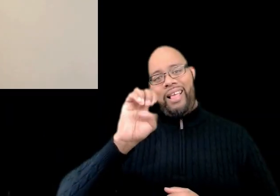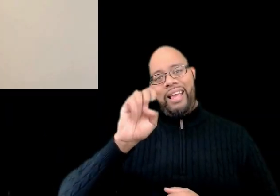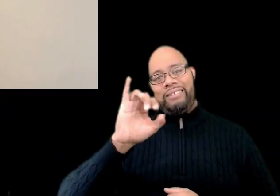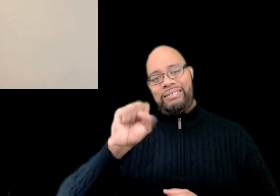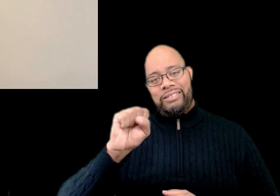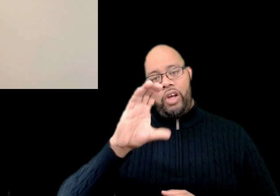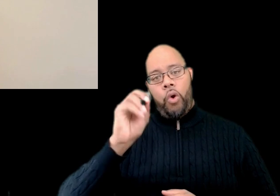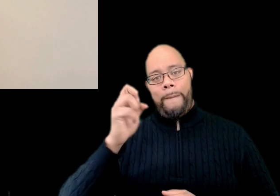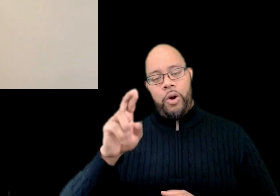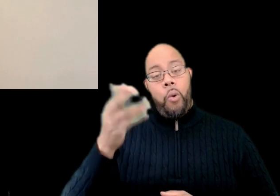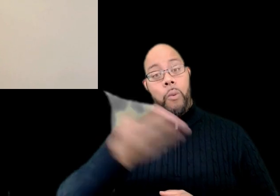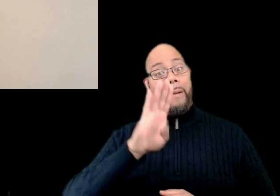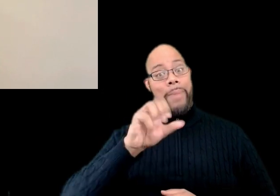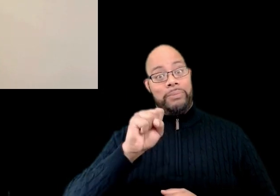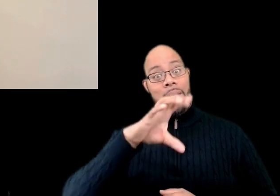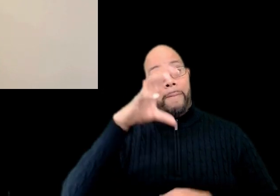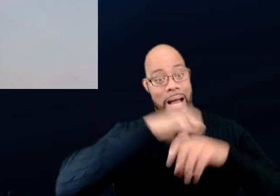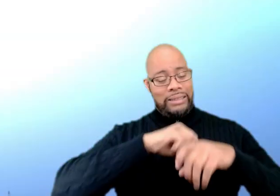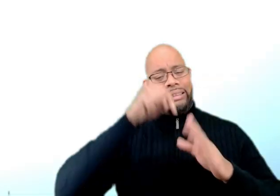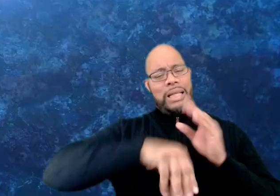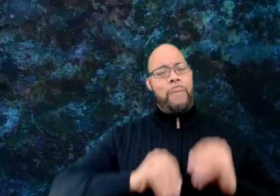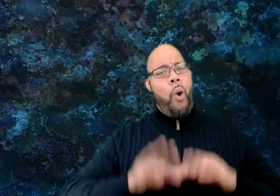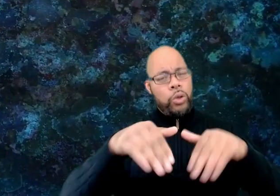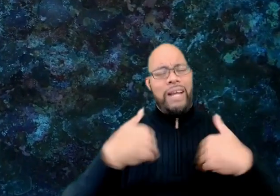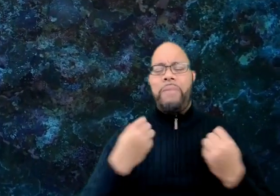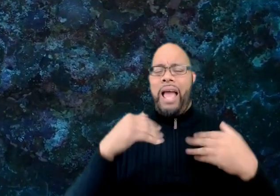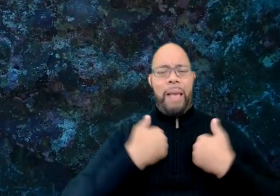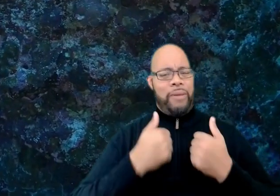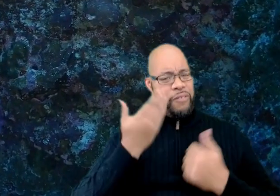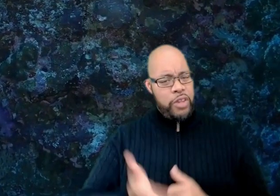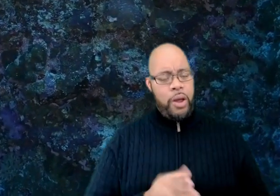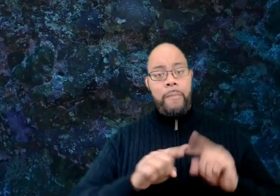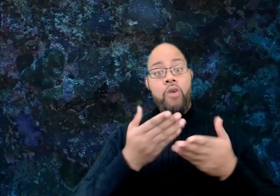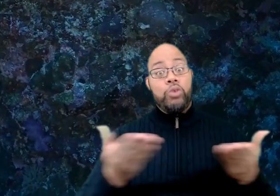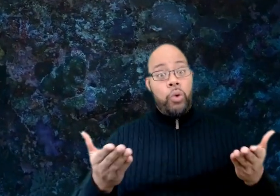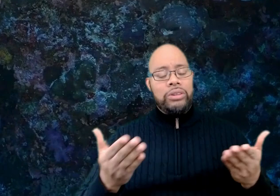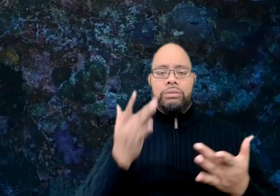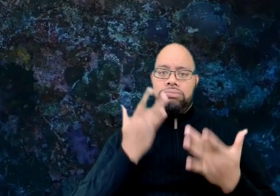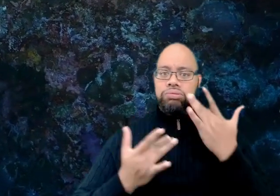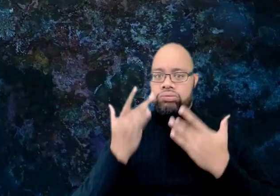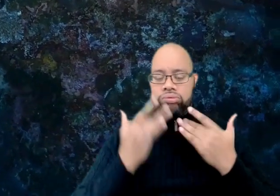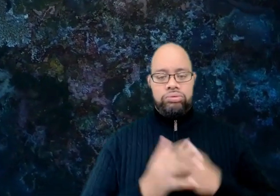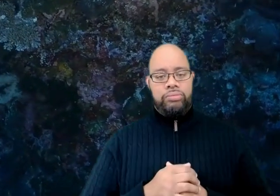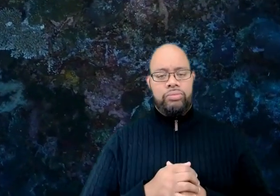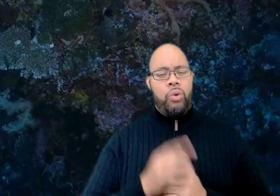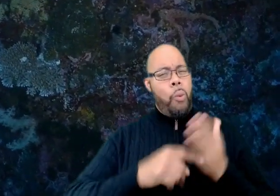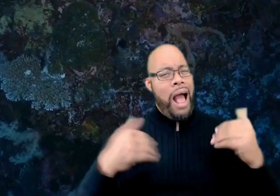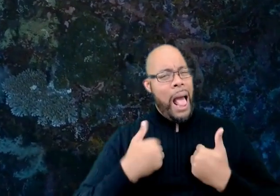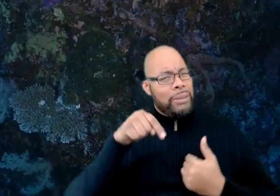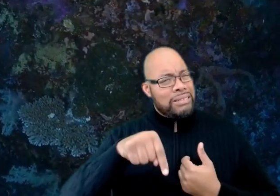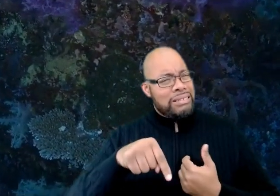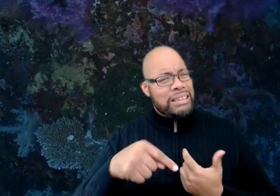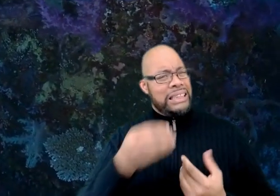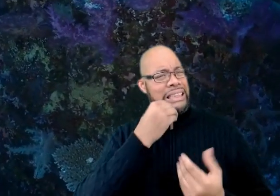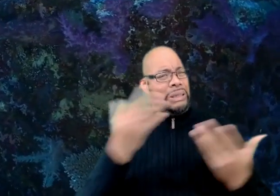Hello, this is Alexis Cooper. Welcome to BIMS Bites. The deep ocean is home to many animals, but resources can be scarce.